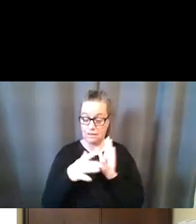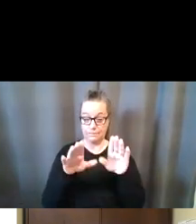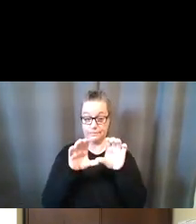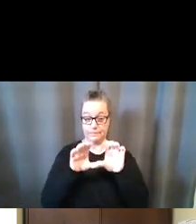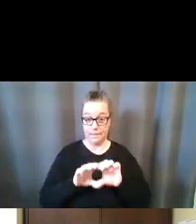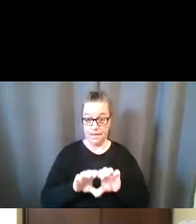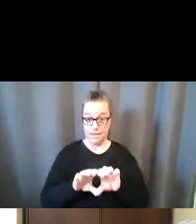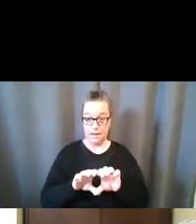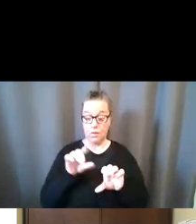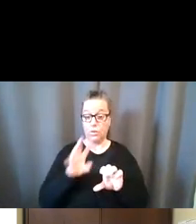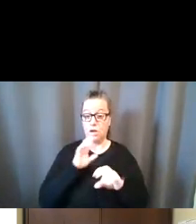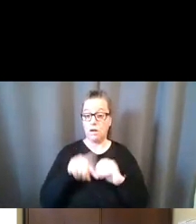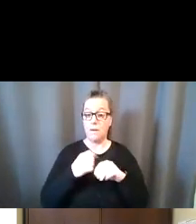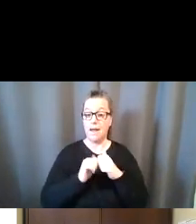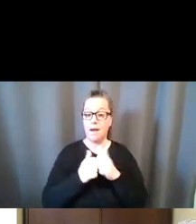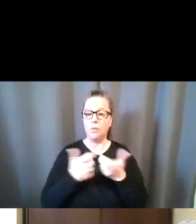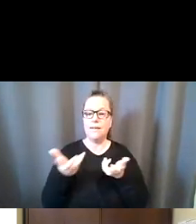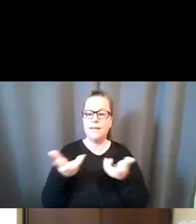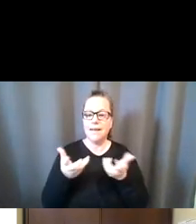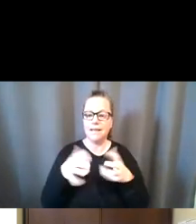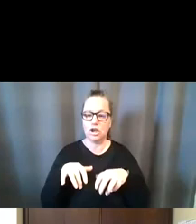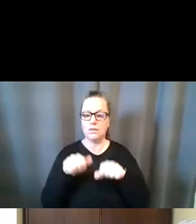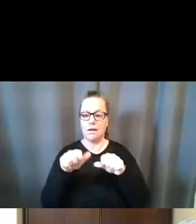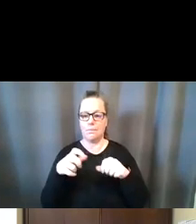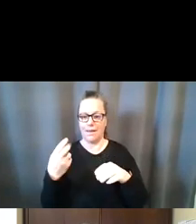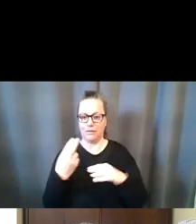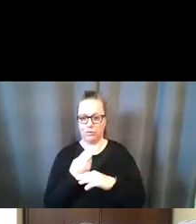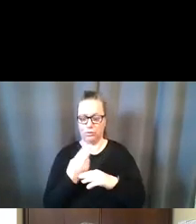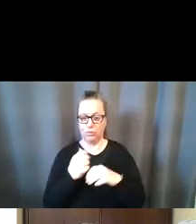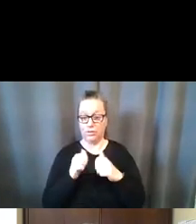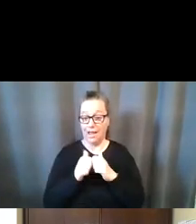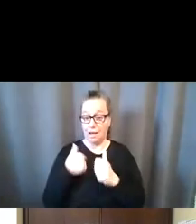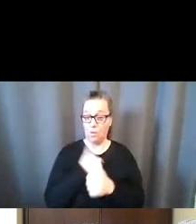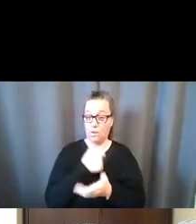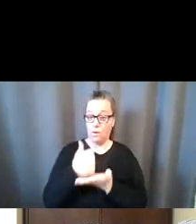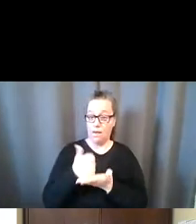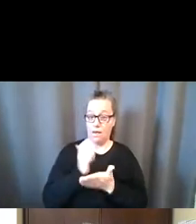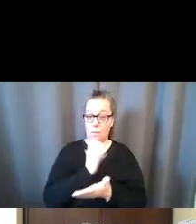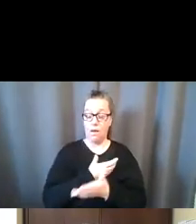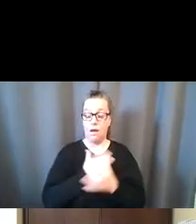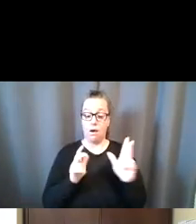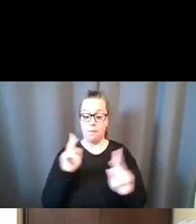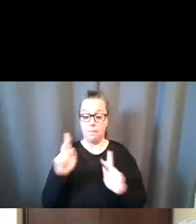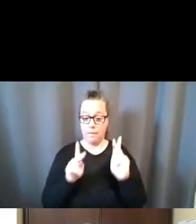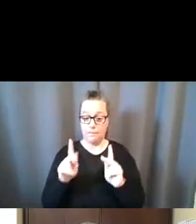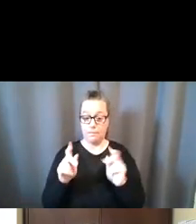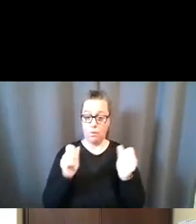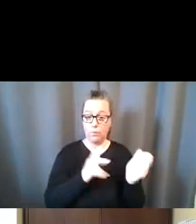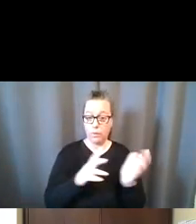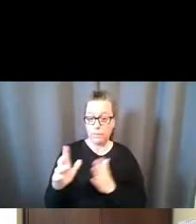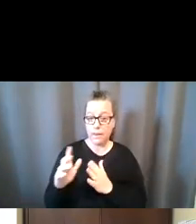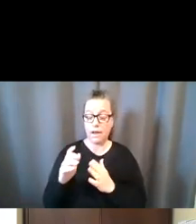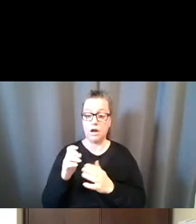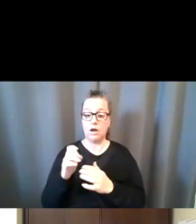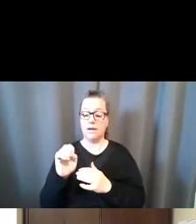we're going to talk about how we can engage, adopt, and use, how we will help our people, how we prepare, equip,